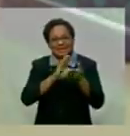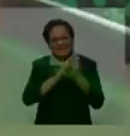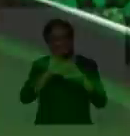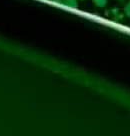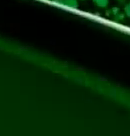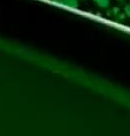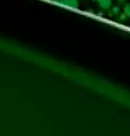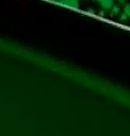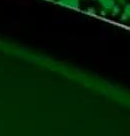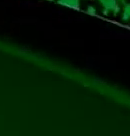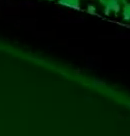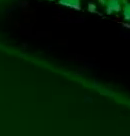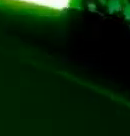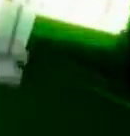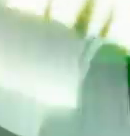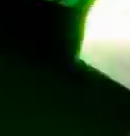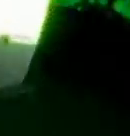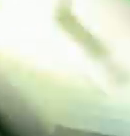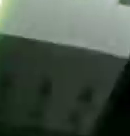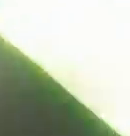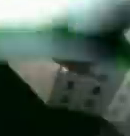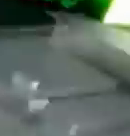Vinaka.